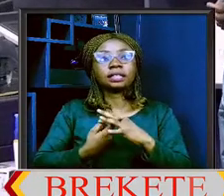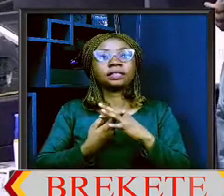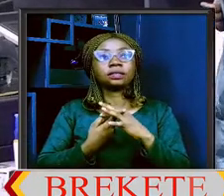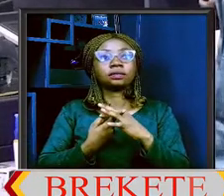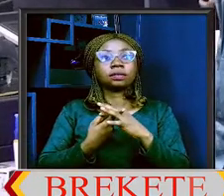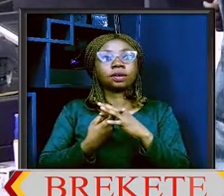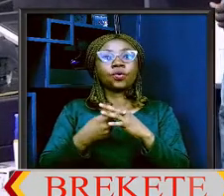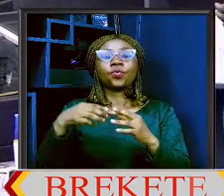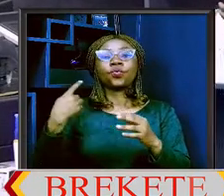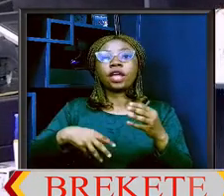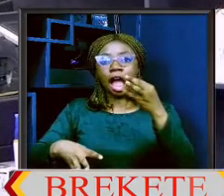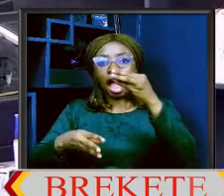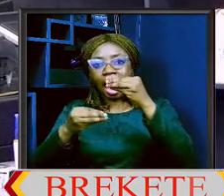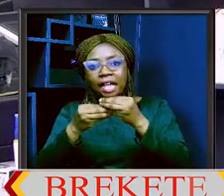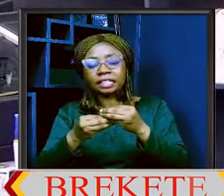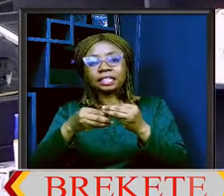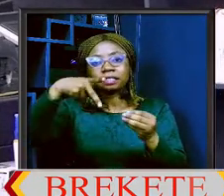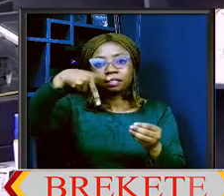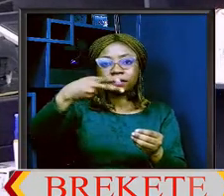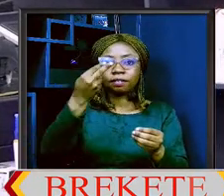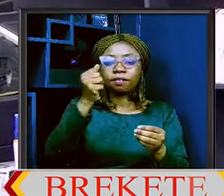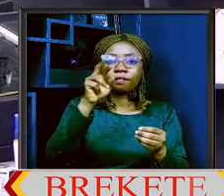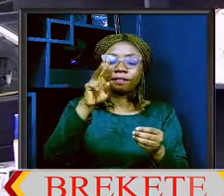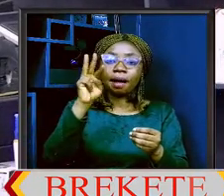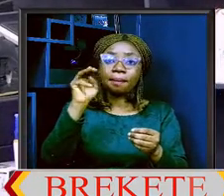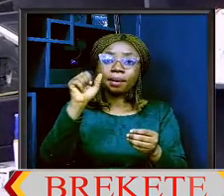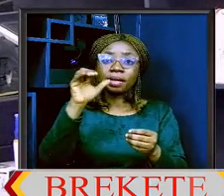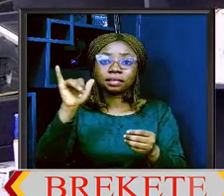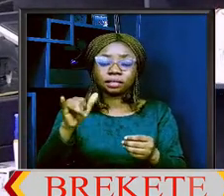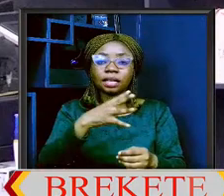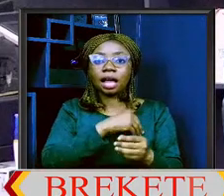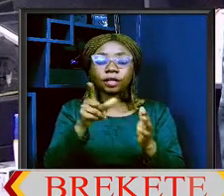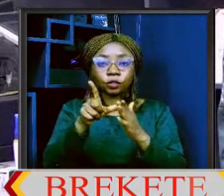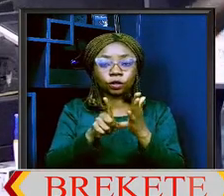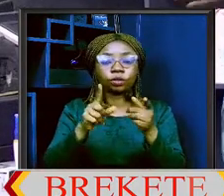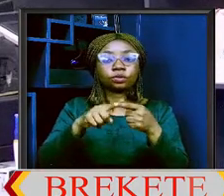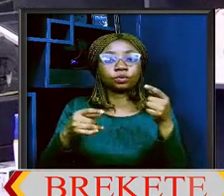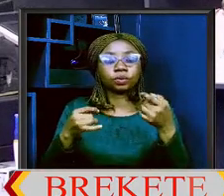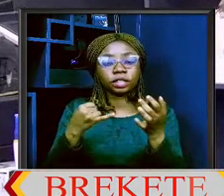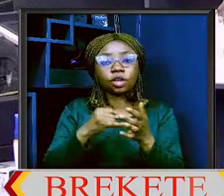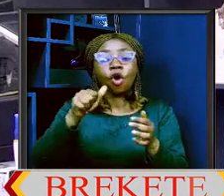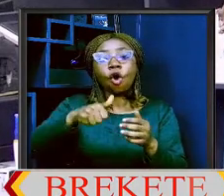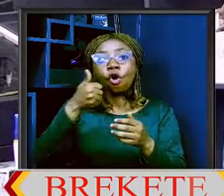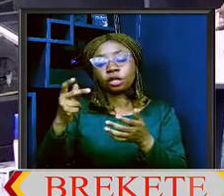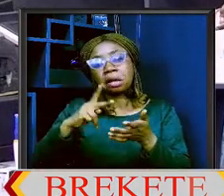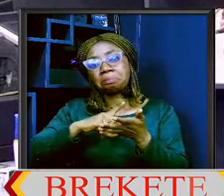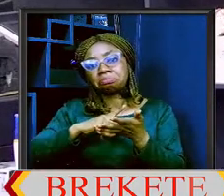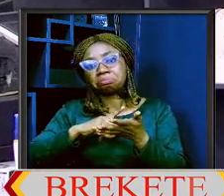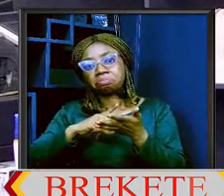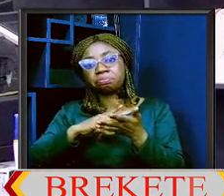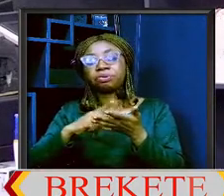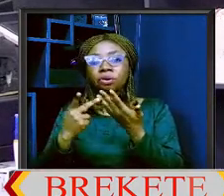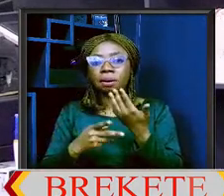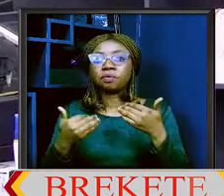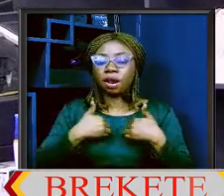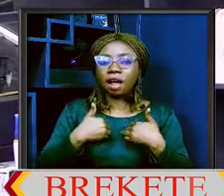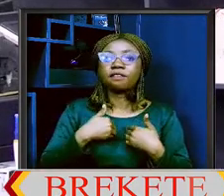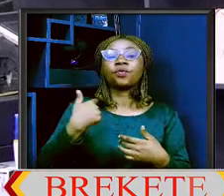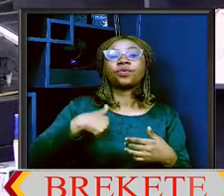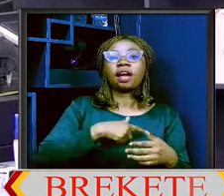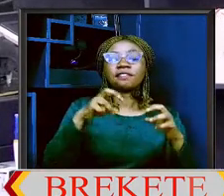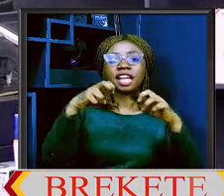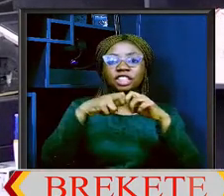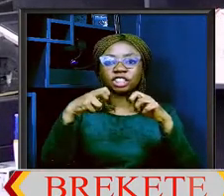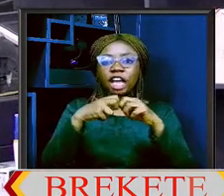of God we are adding Pharmacy and lot to it this year all other programs are available we have engineering we have BC